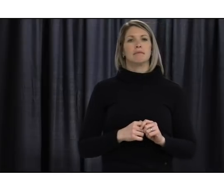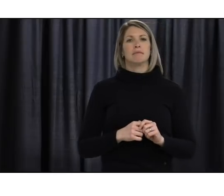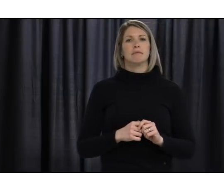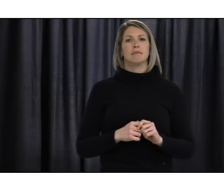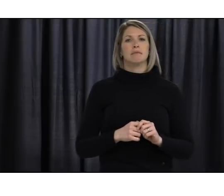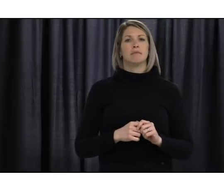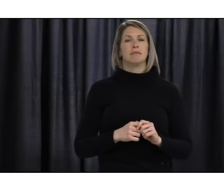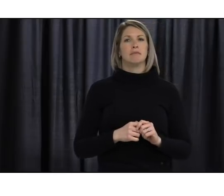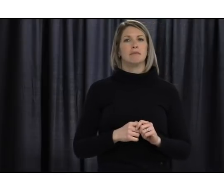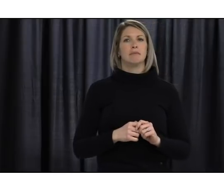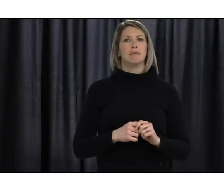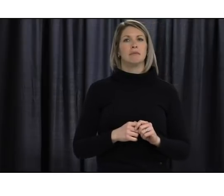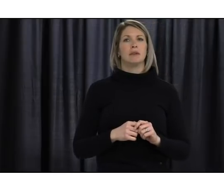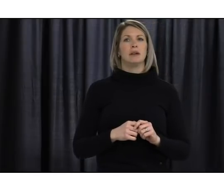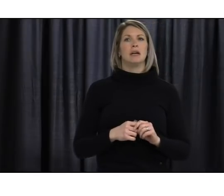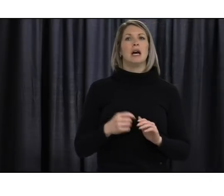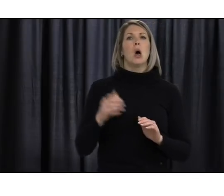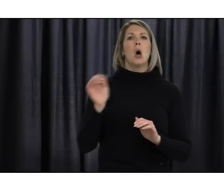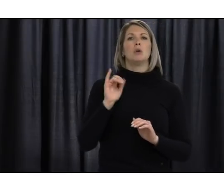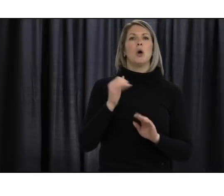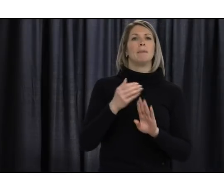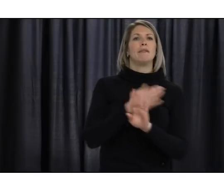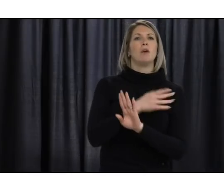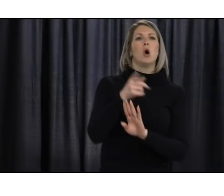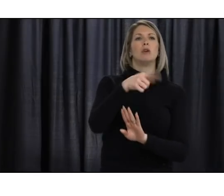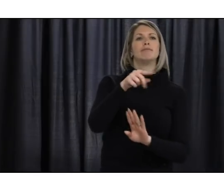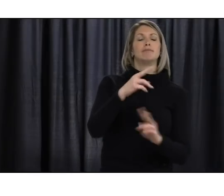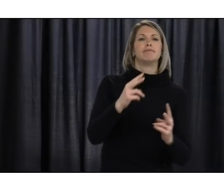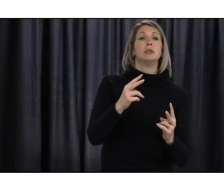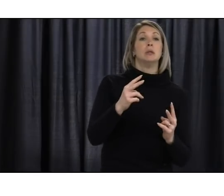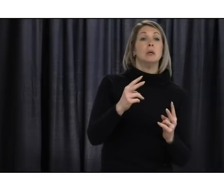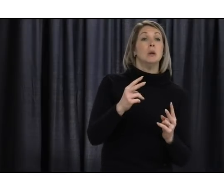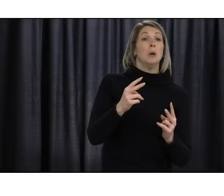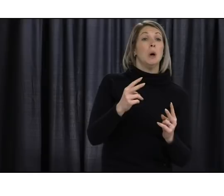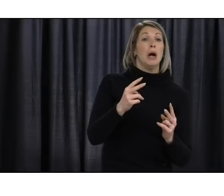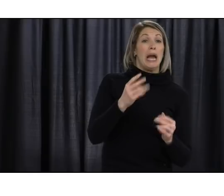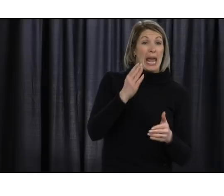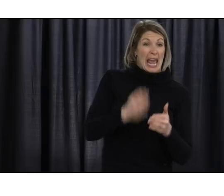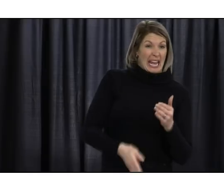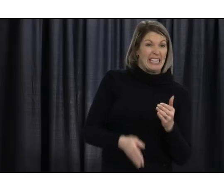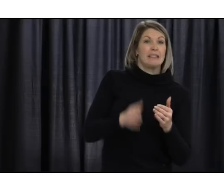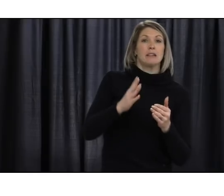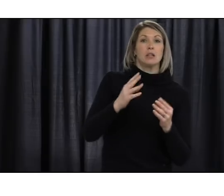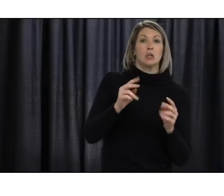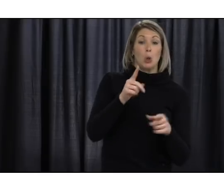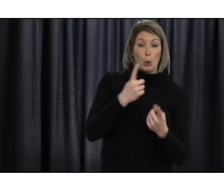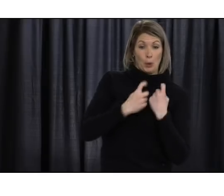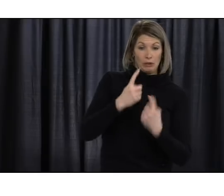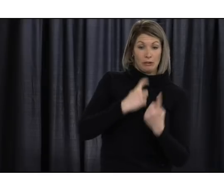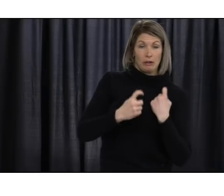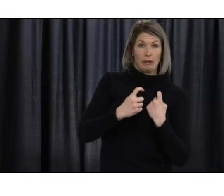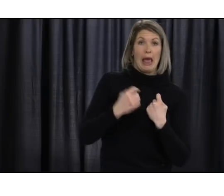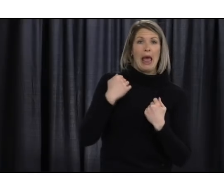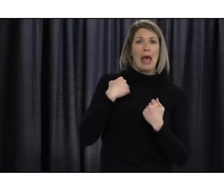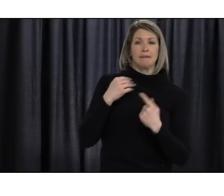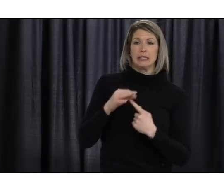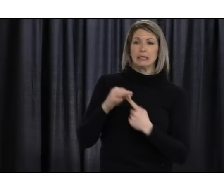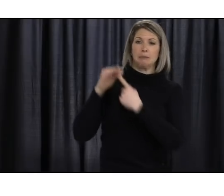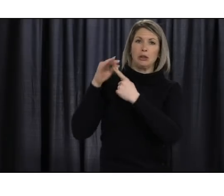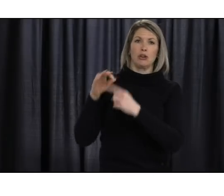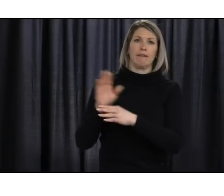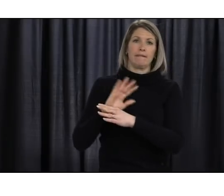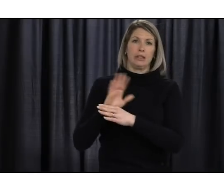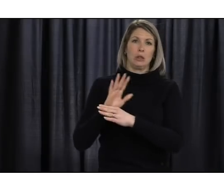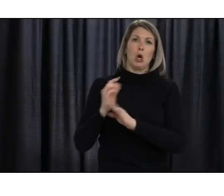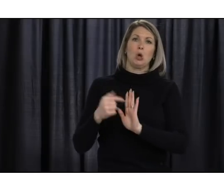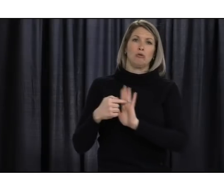short animation video that has been developed here within the government at the end of the question and answer session. Please stay tuned in because I know you're going to really